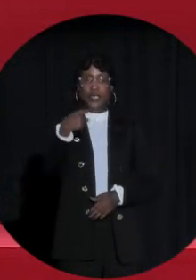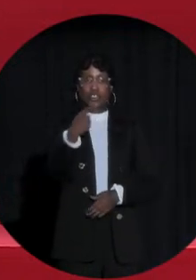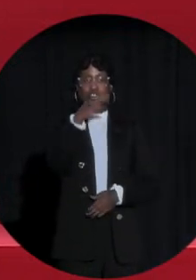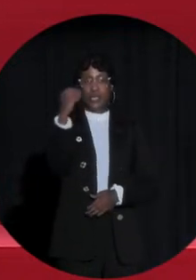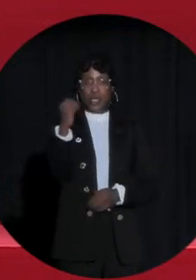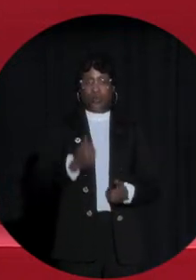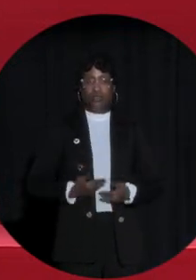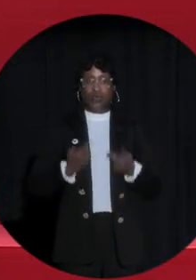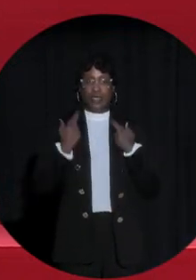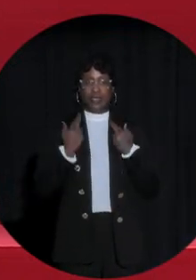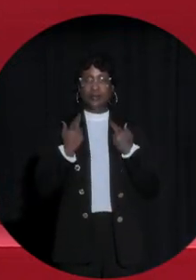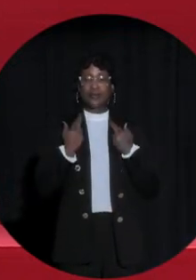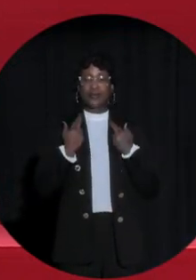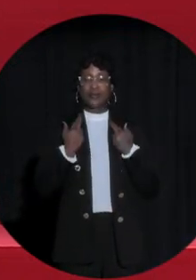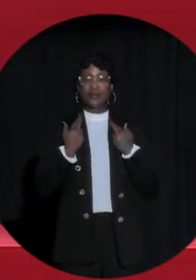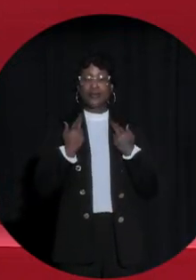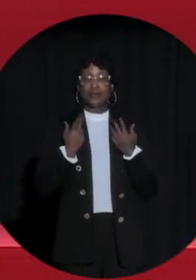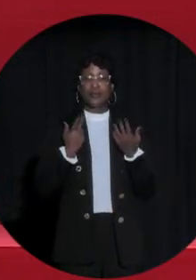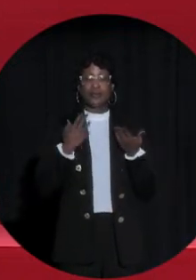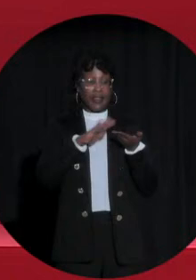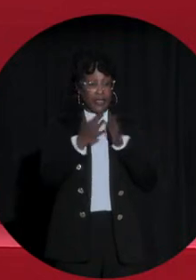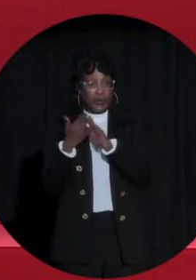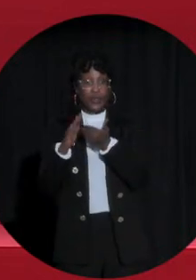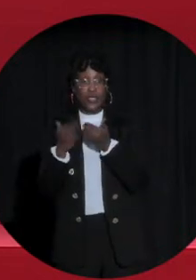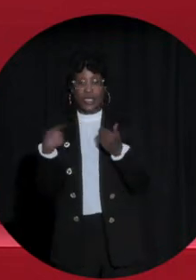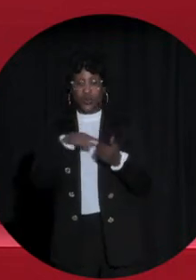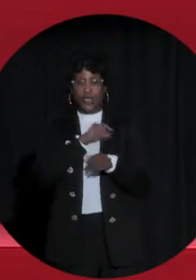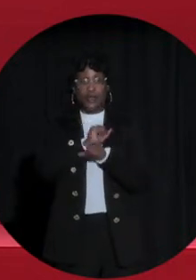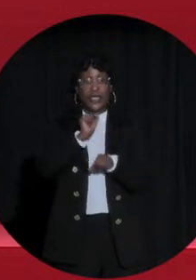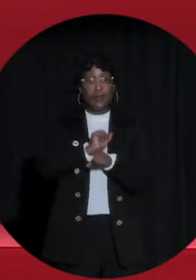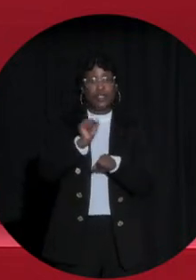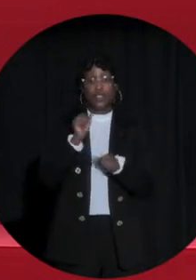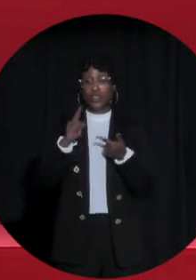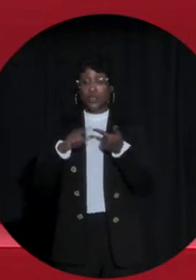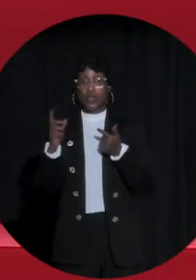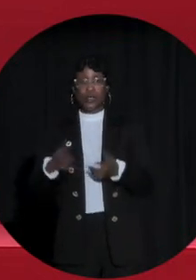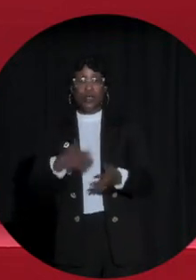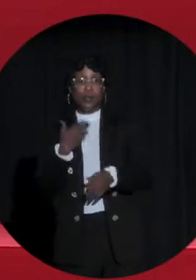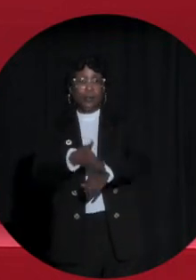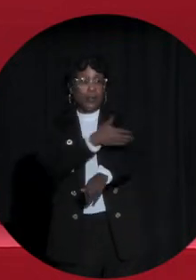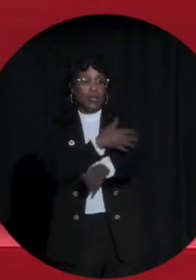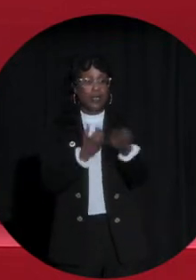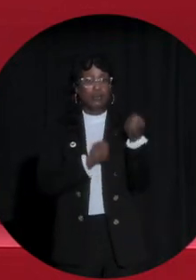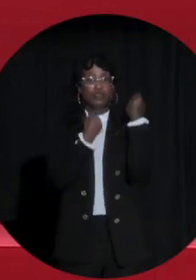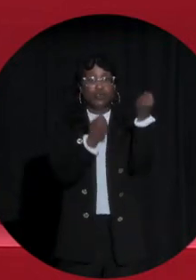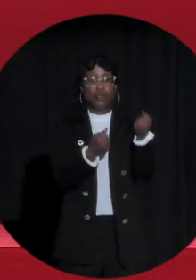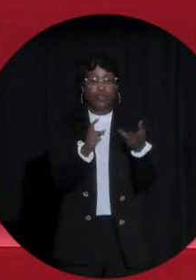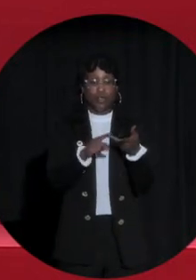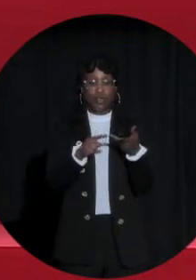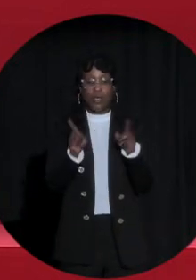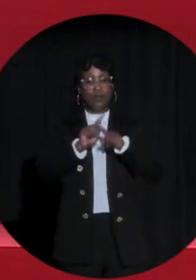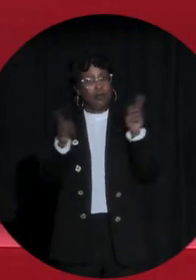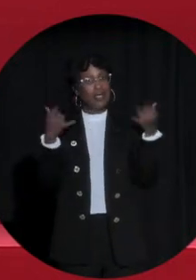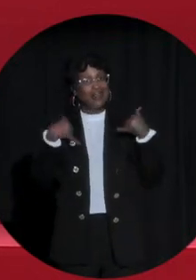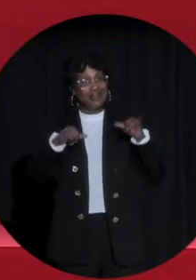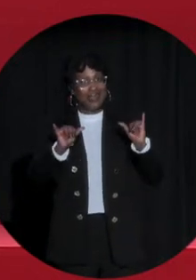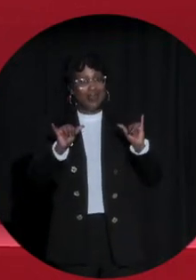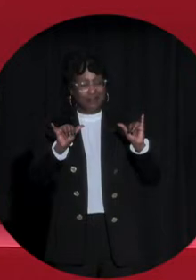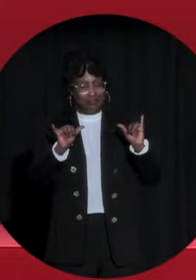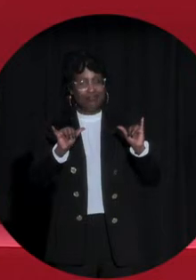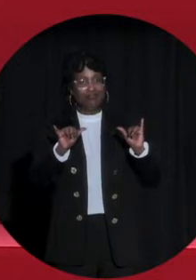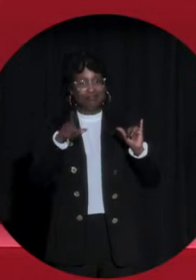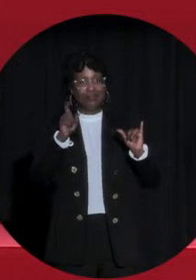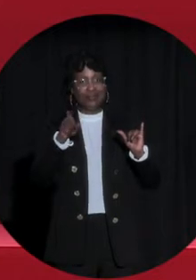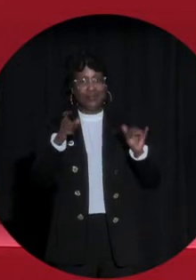As a county, we've labored and we've grown stronger, and we still have much more to accomplish. Over the